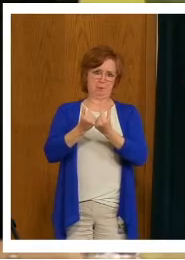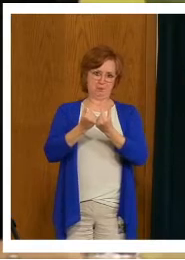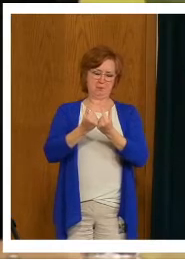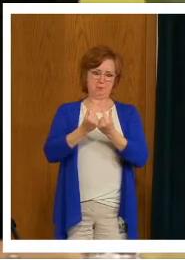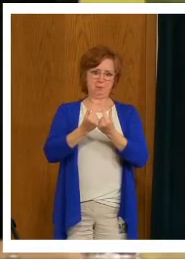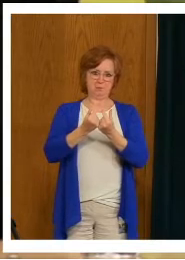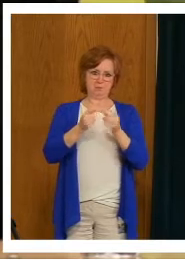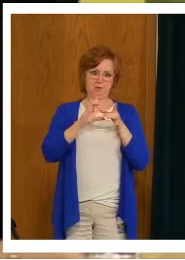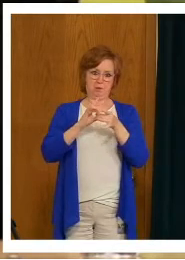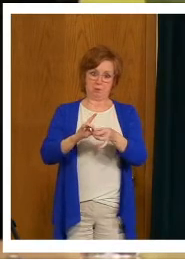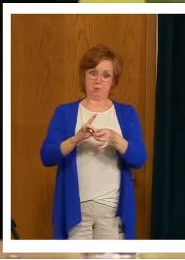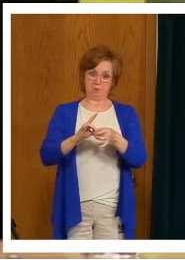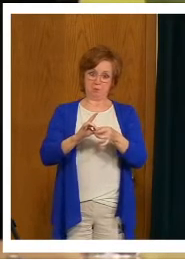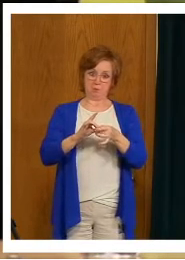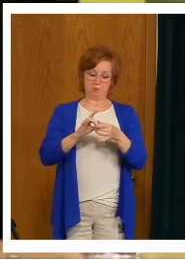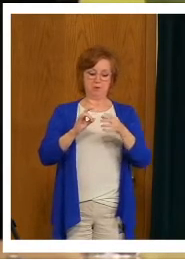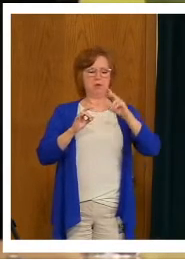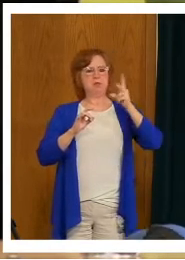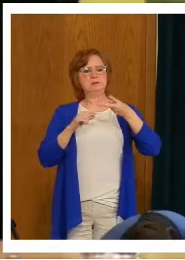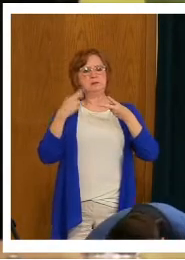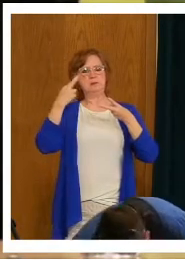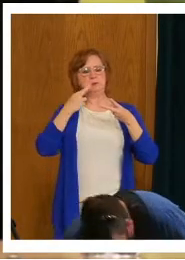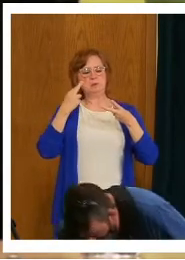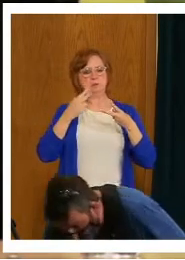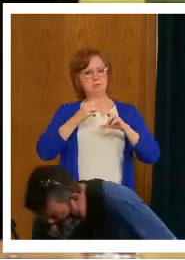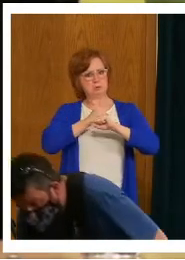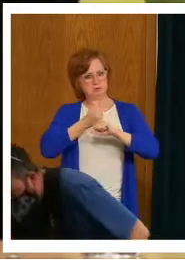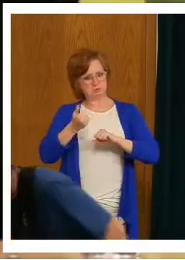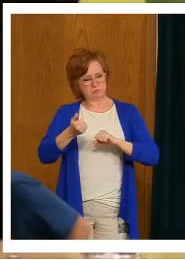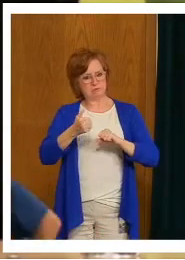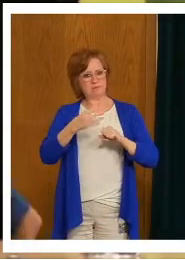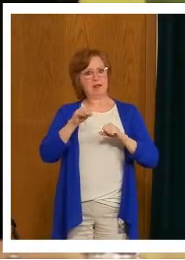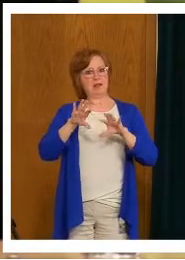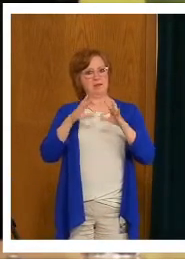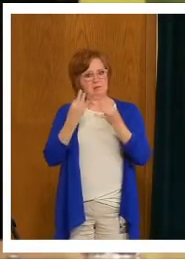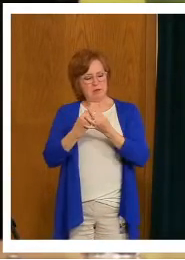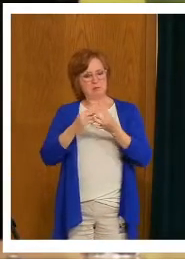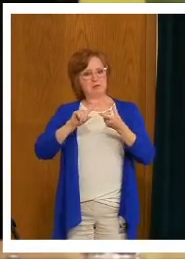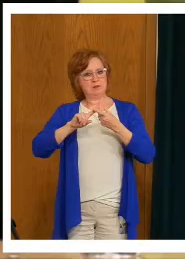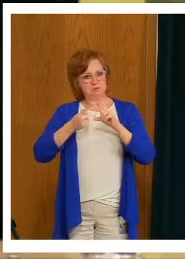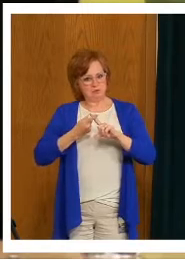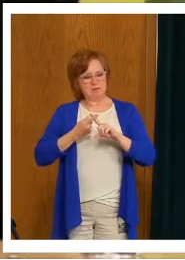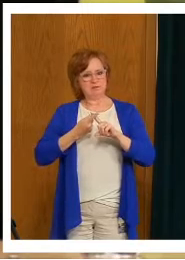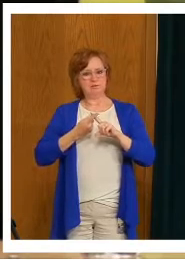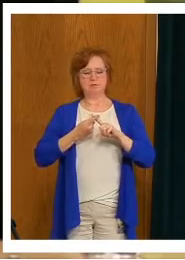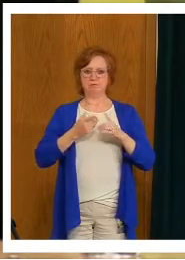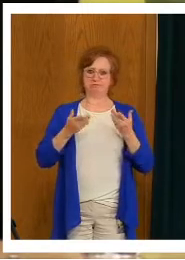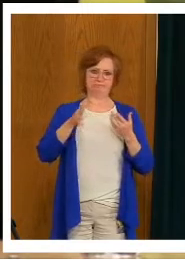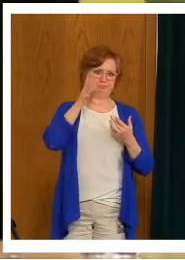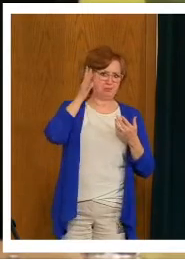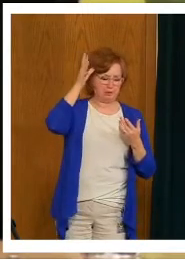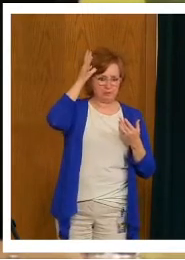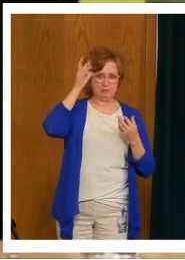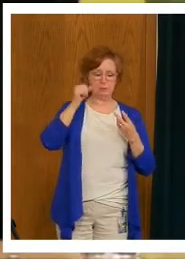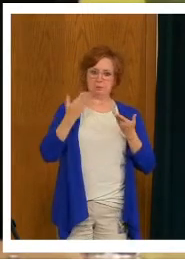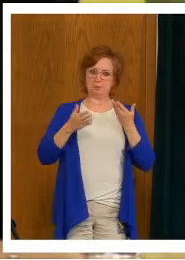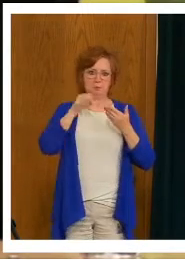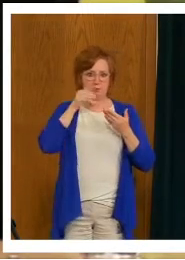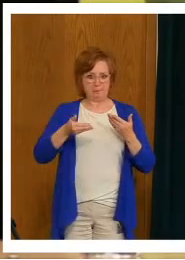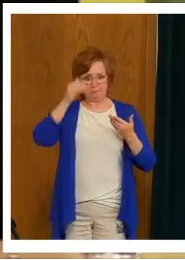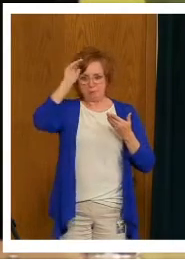protect not only yourself, but those around you. You don't want to spread COVID to your friends, to your parents, or ultimately to your